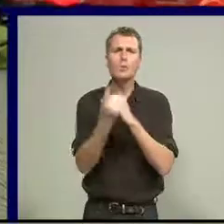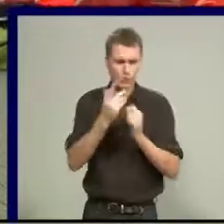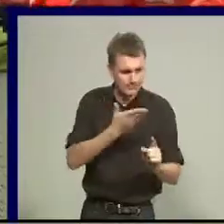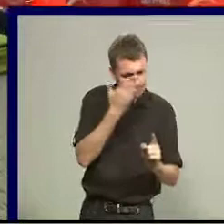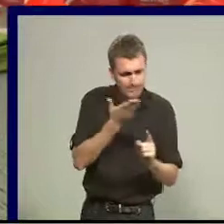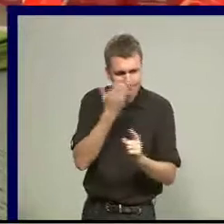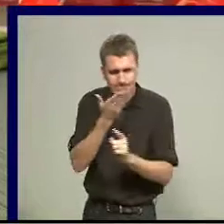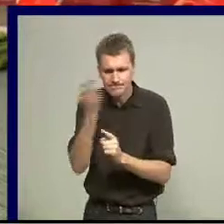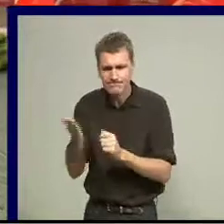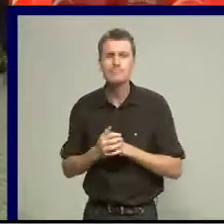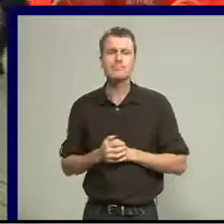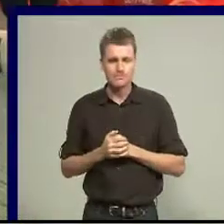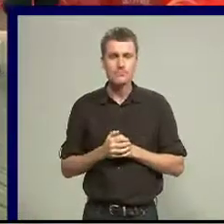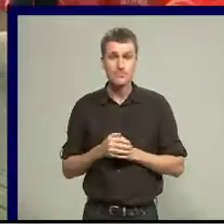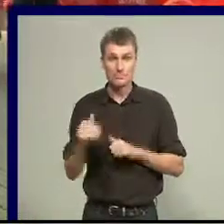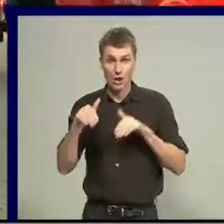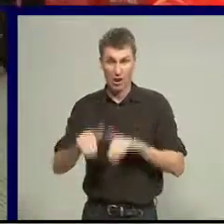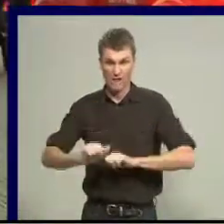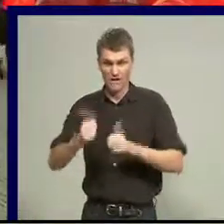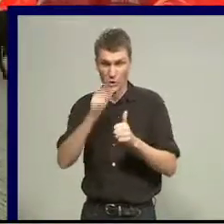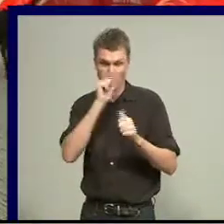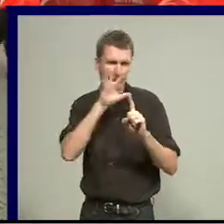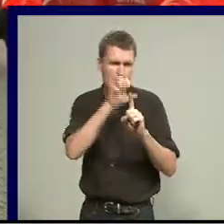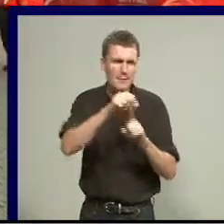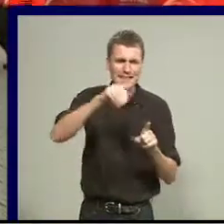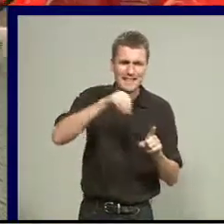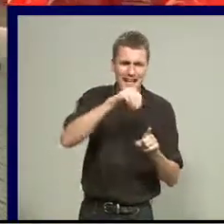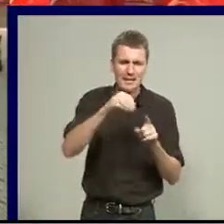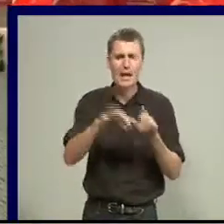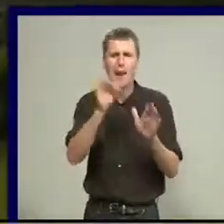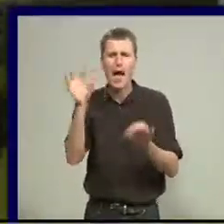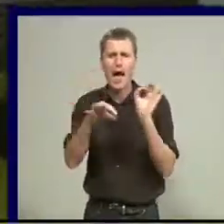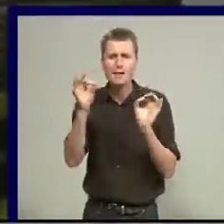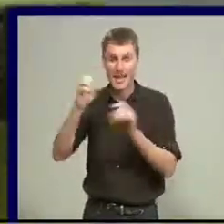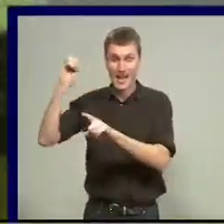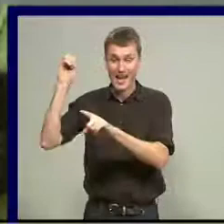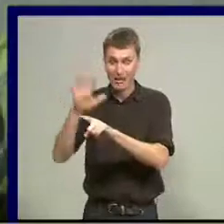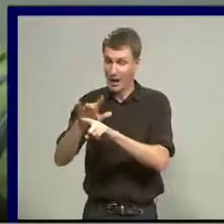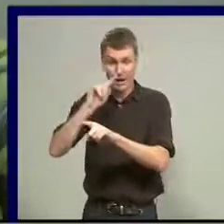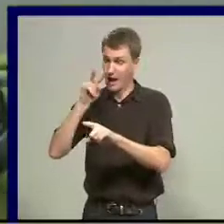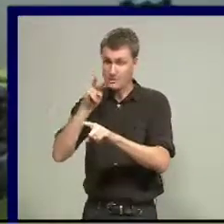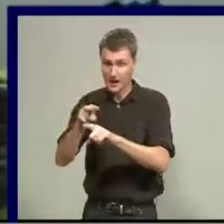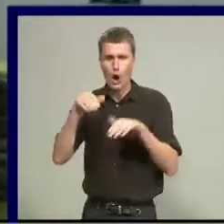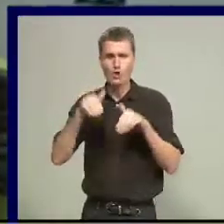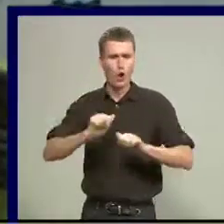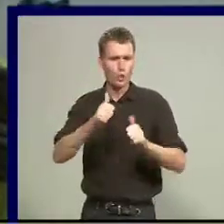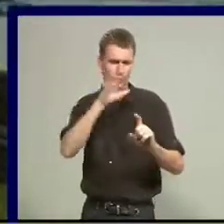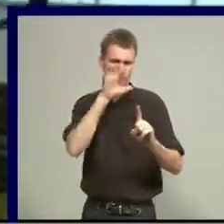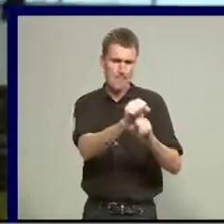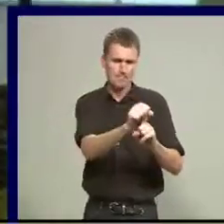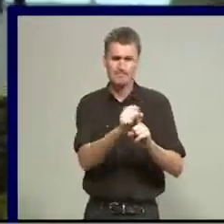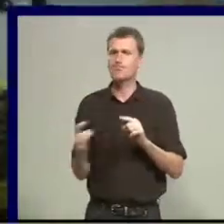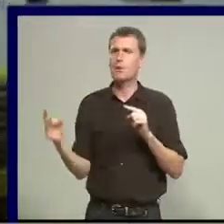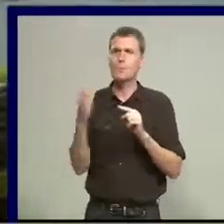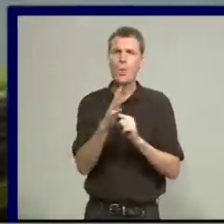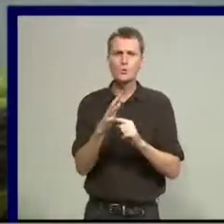are good at picking up seeds and plants that can be hard to detect by X-ray. It's important they pick up fruit and vegetables like apples.